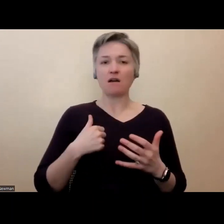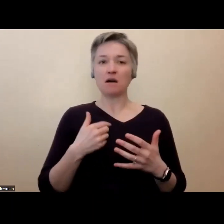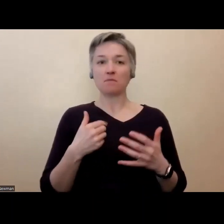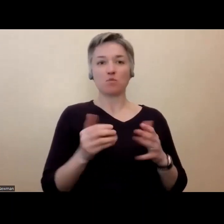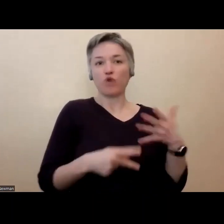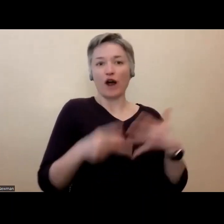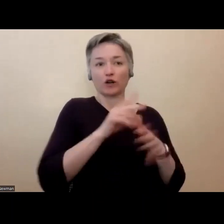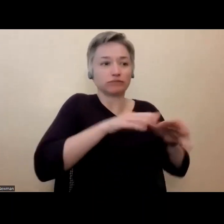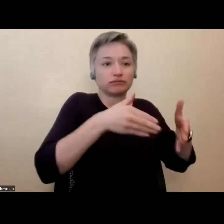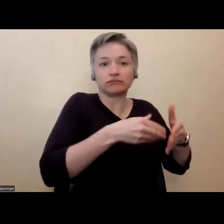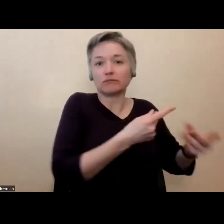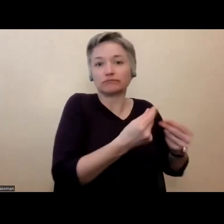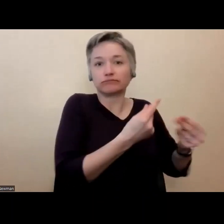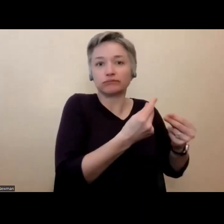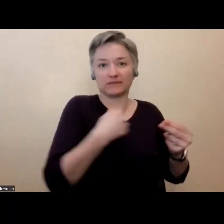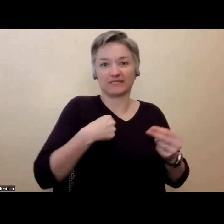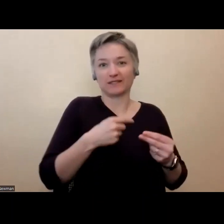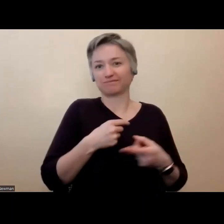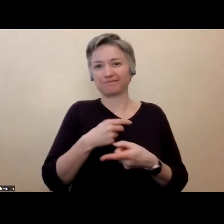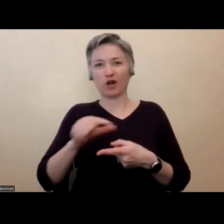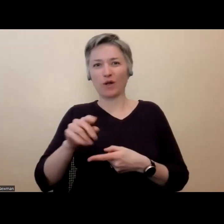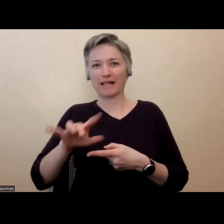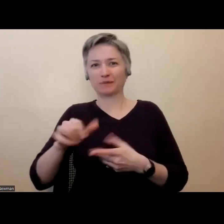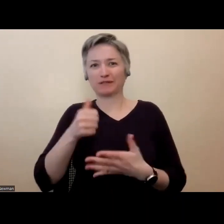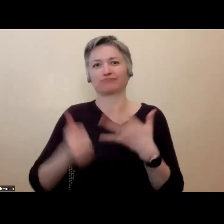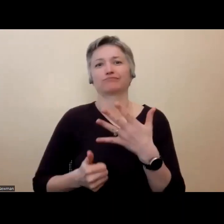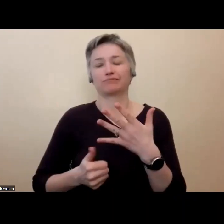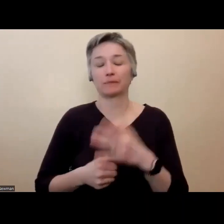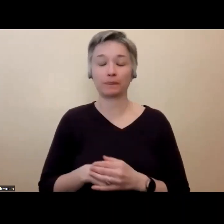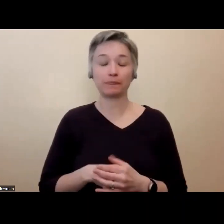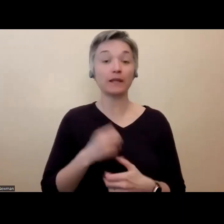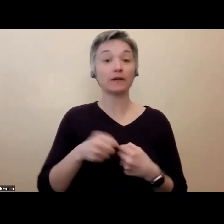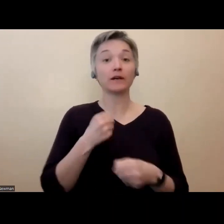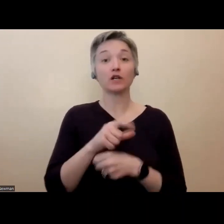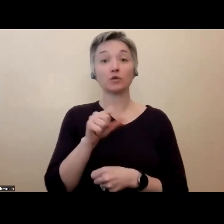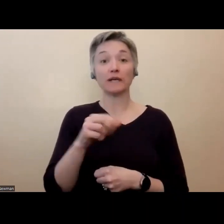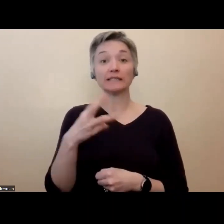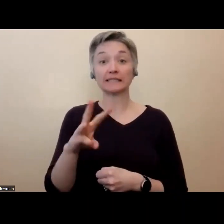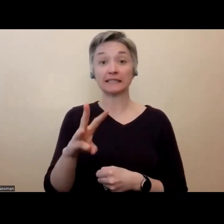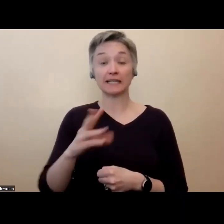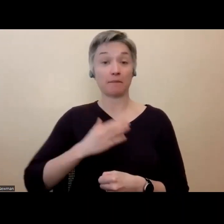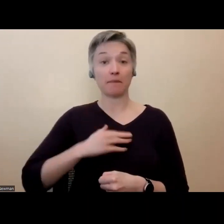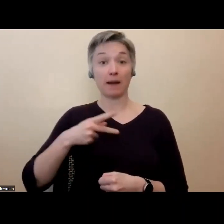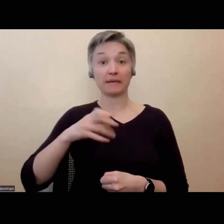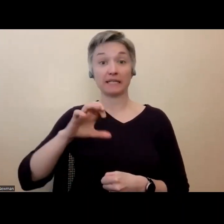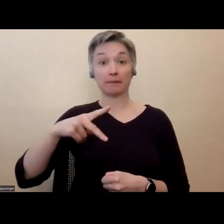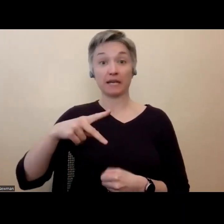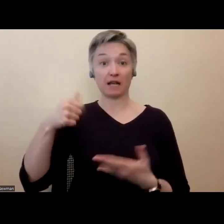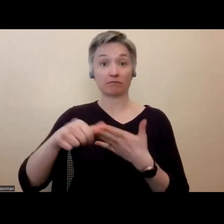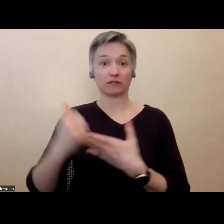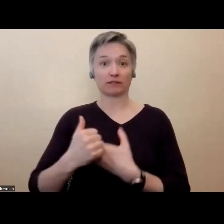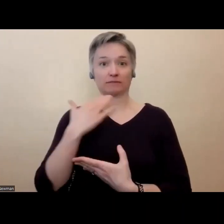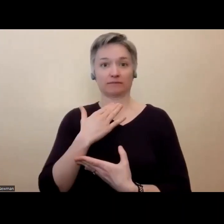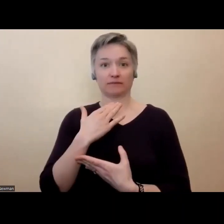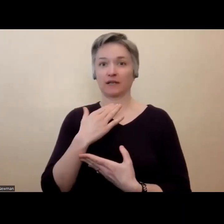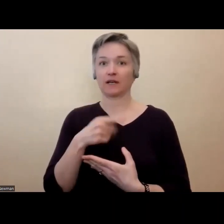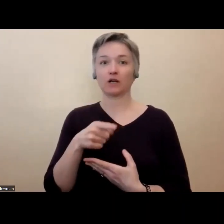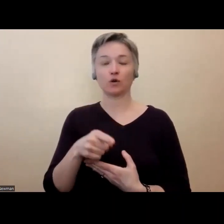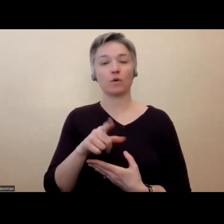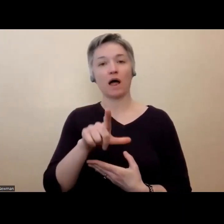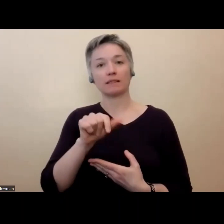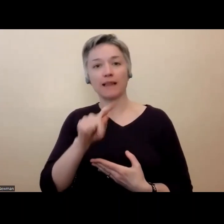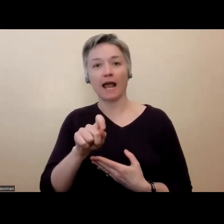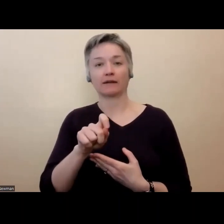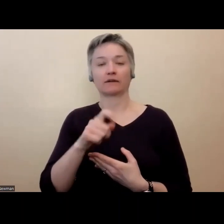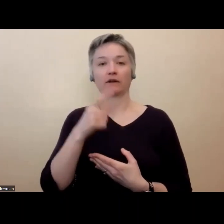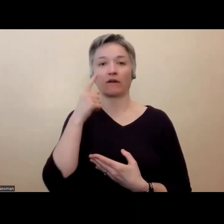What happened in 2016, my primary care doctor sent me a letter saying, you're way overdue for your